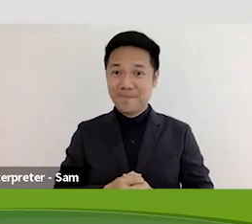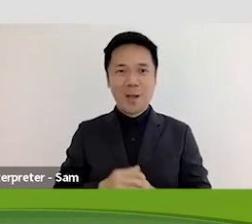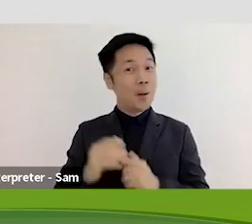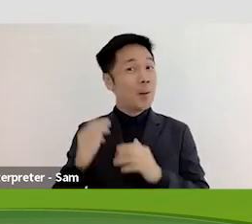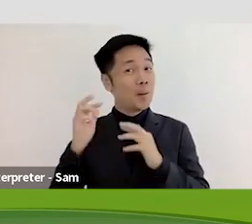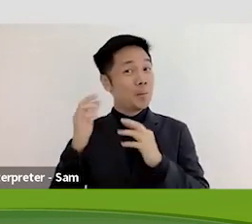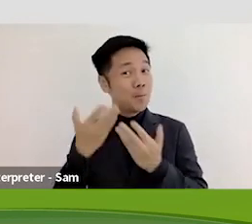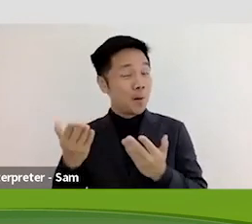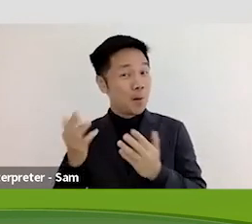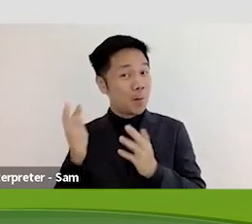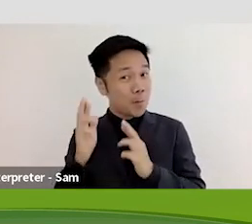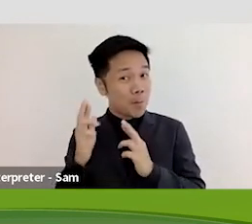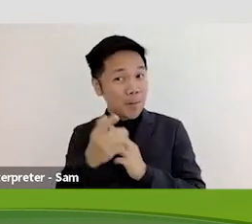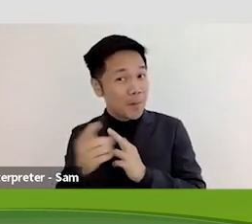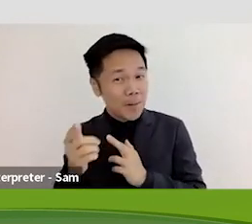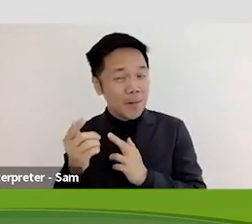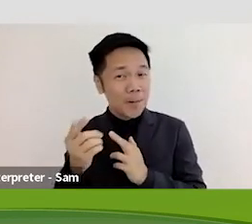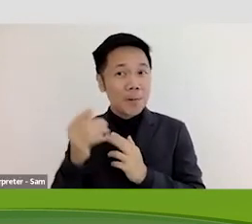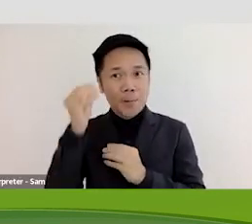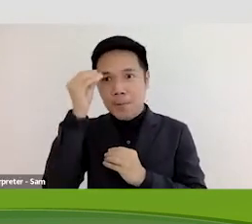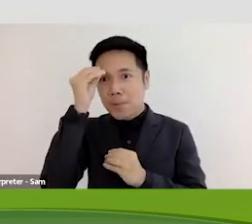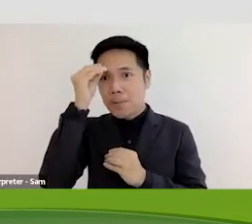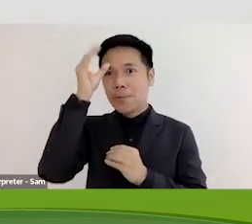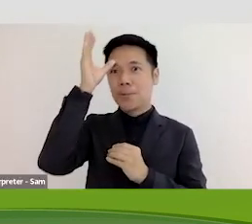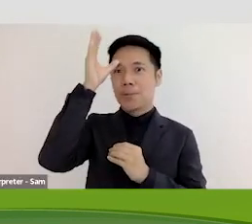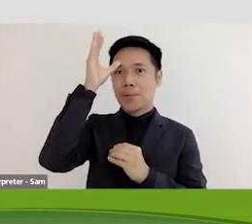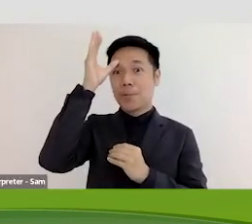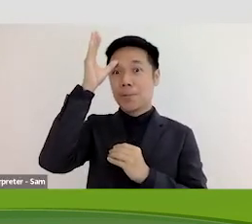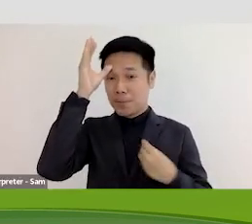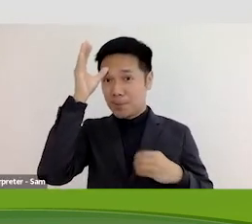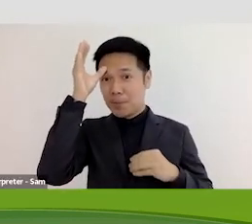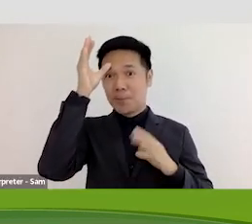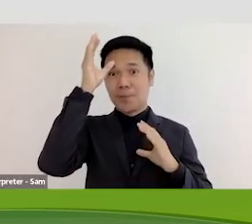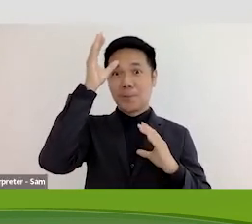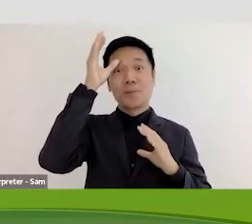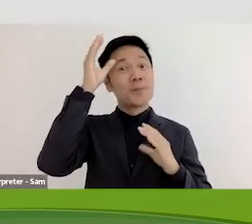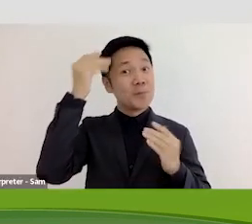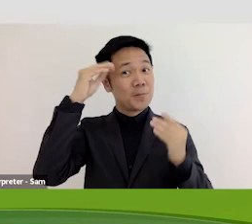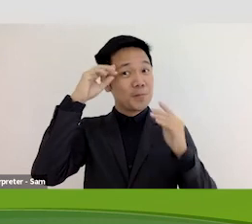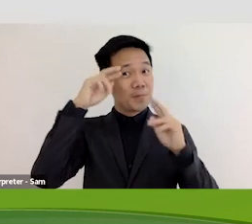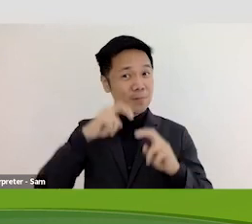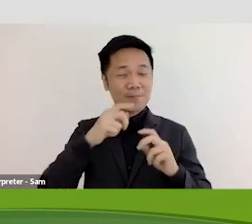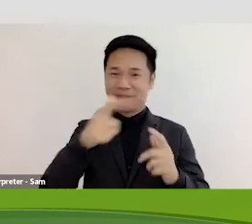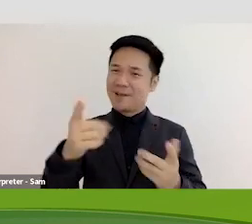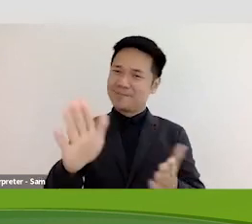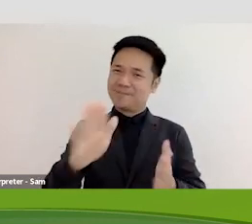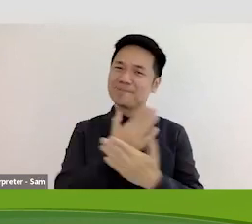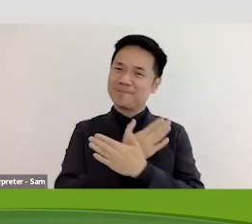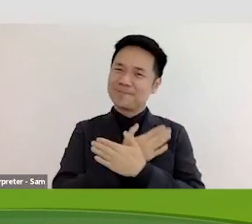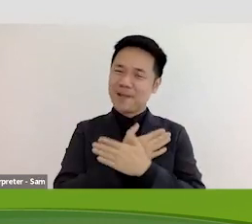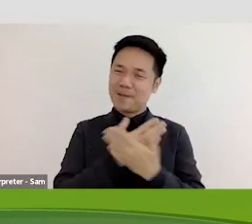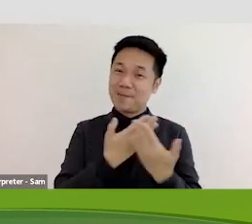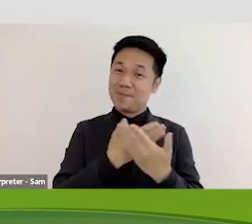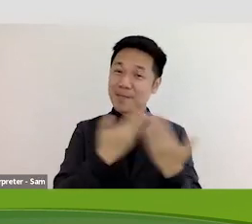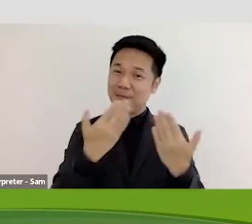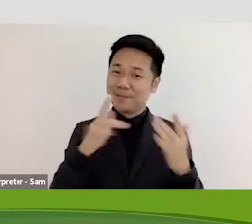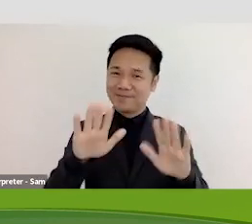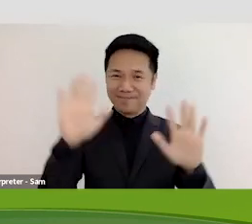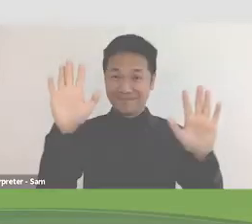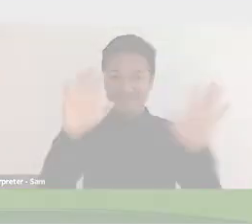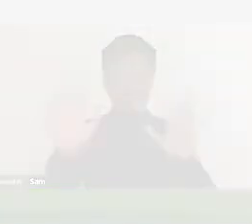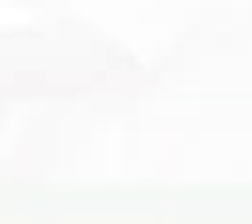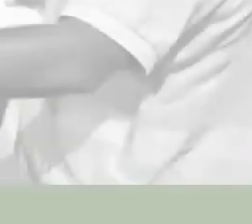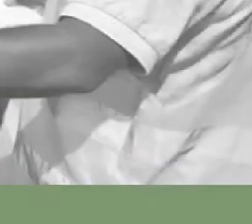the discussions as insightful and fruitful as we have. We wish you a good rest of the day and bid you goodbye.